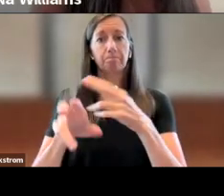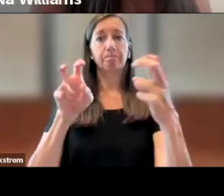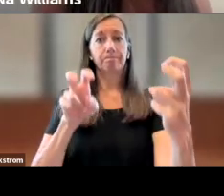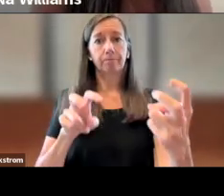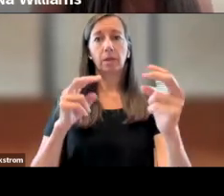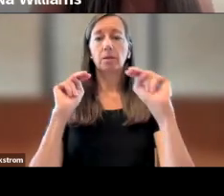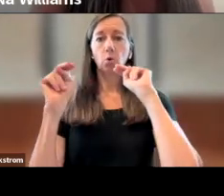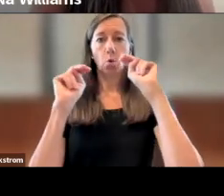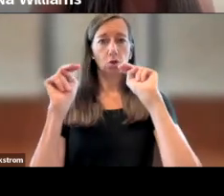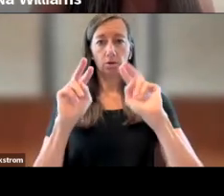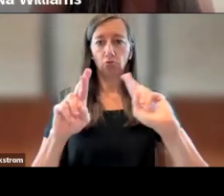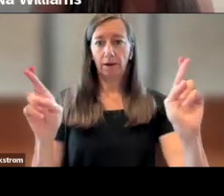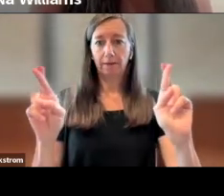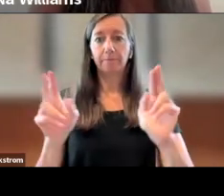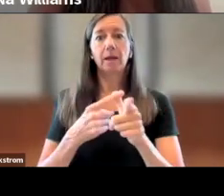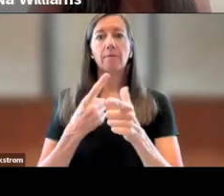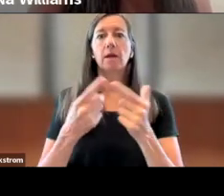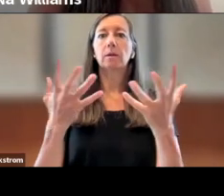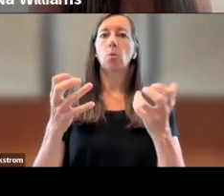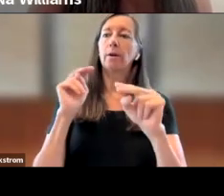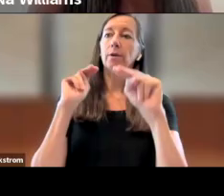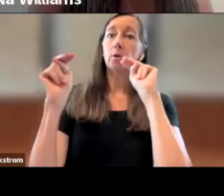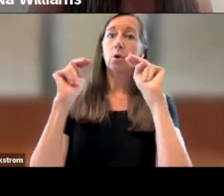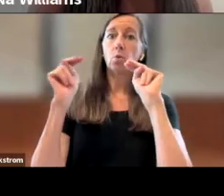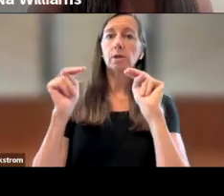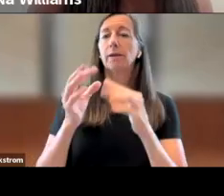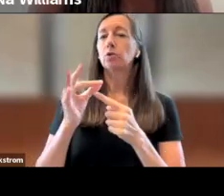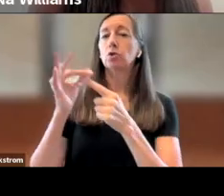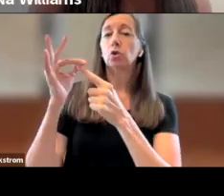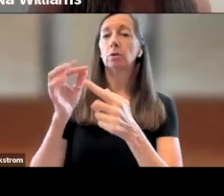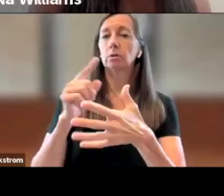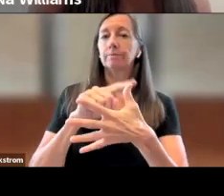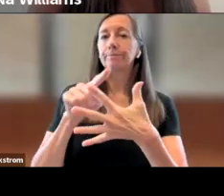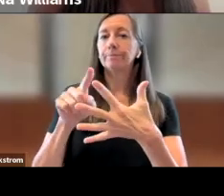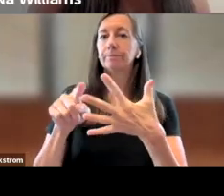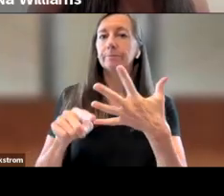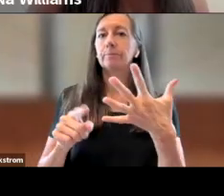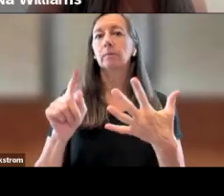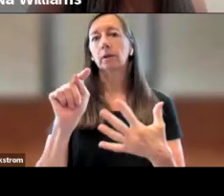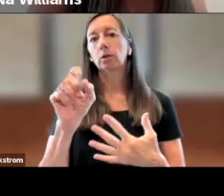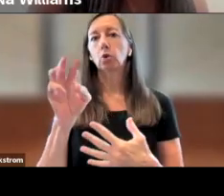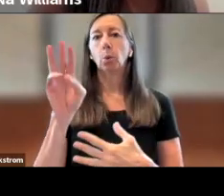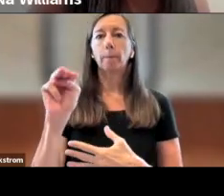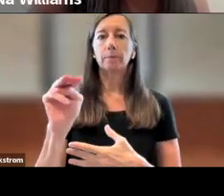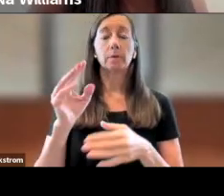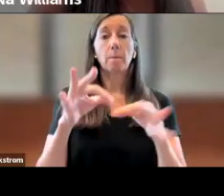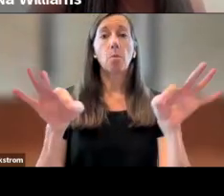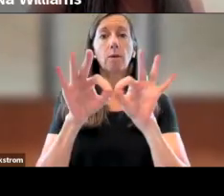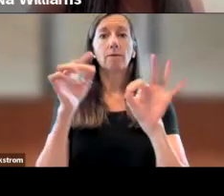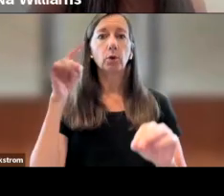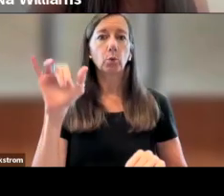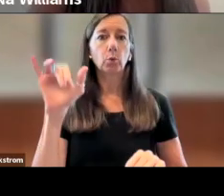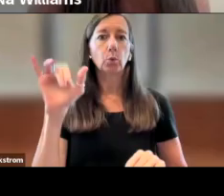looking to negotiate certain terms that are important to you, like the working conditions,